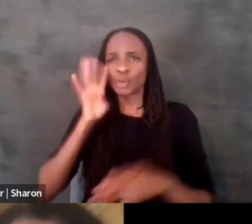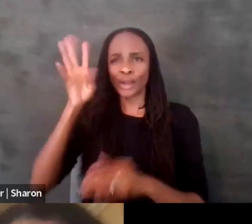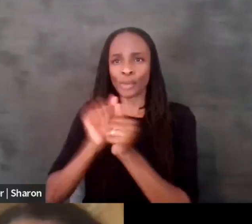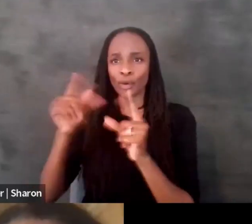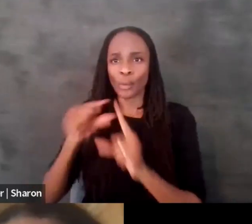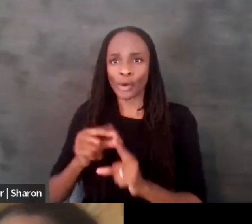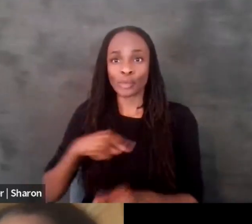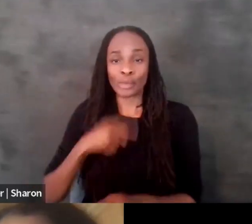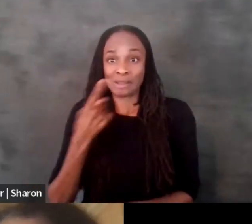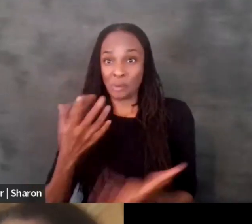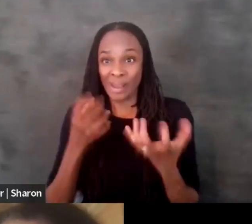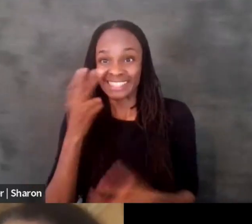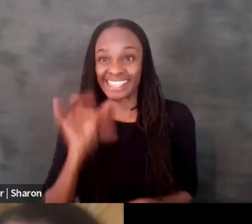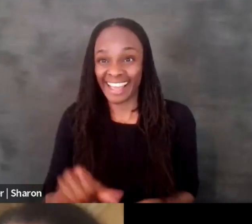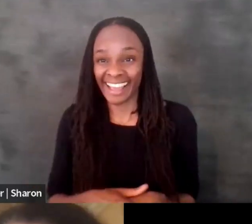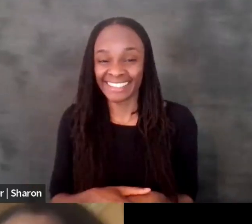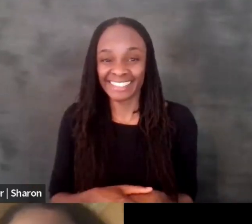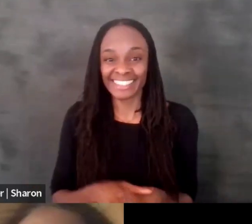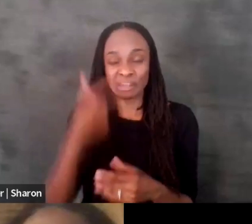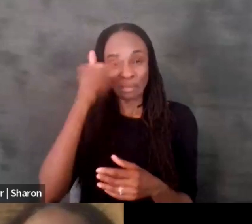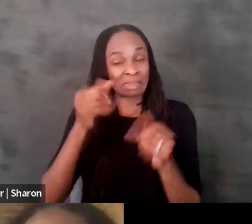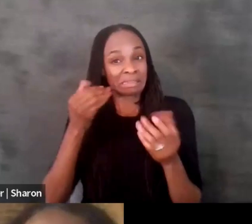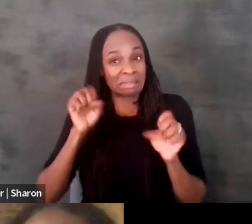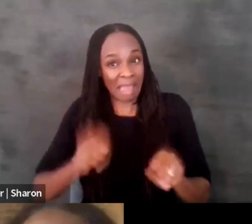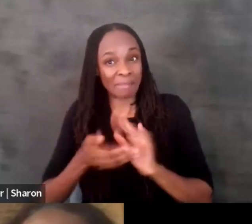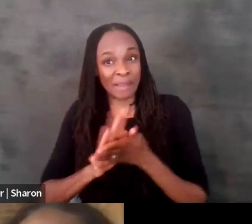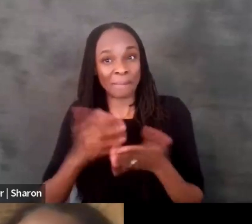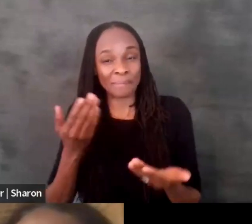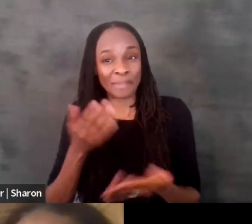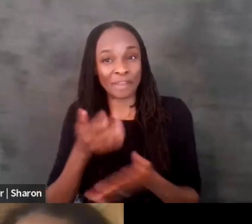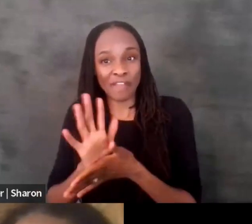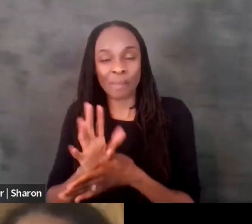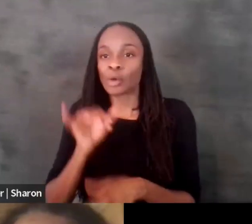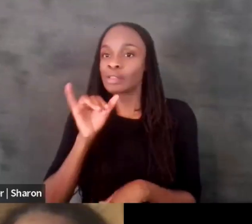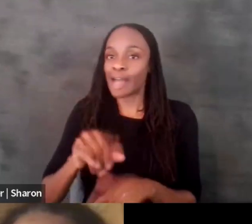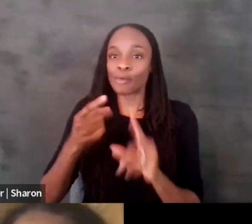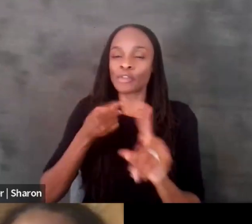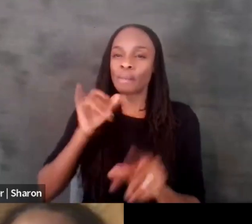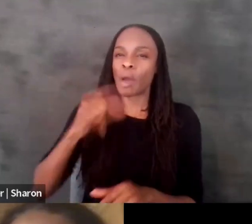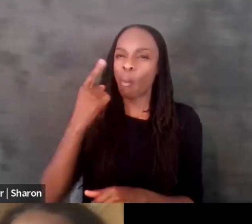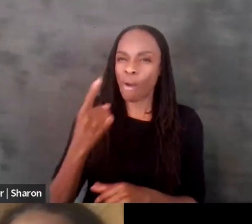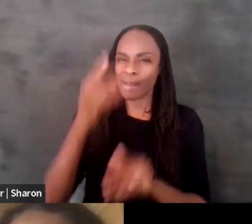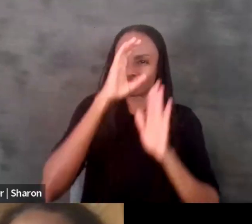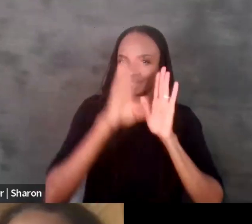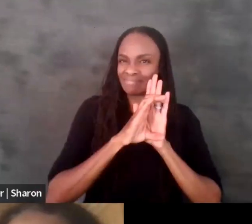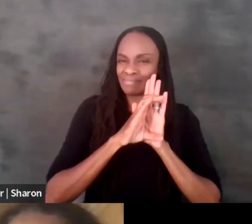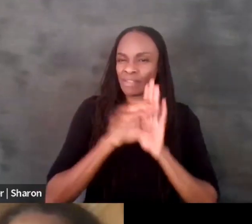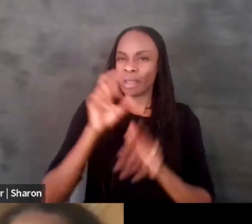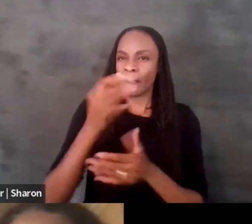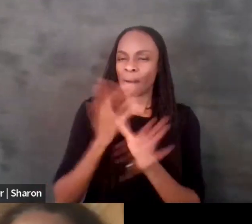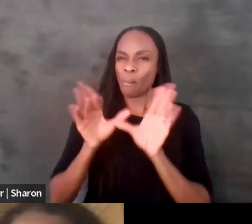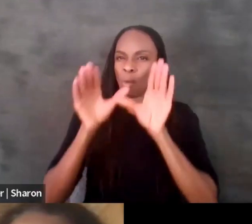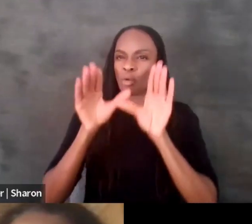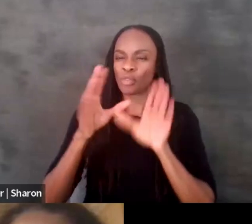see what she does because we were like, there's Yeah. probably a film here. So it was basically that one image of a moth Mm, screen, a